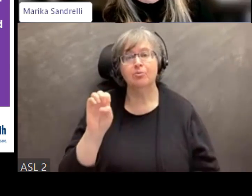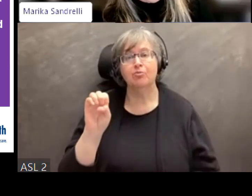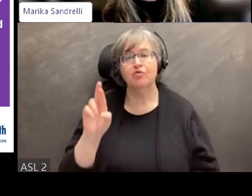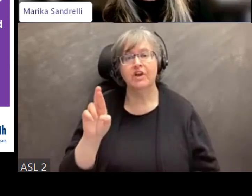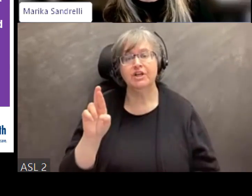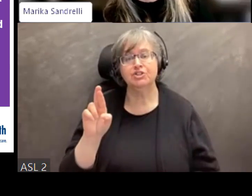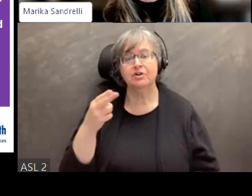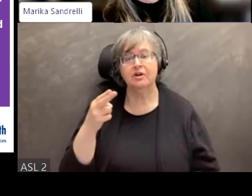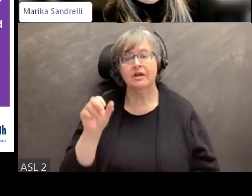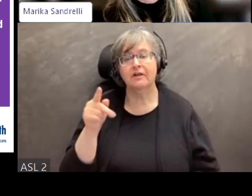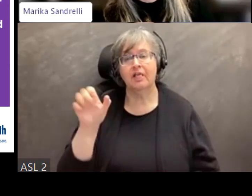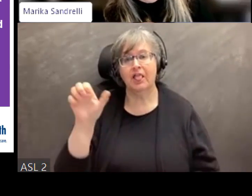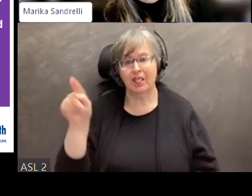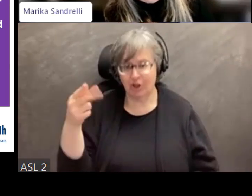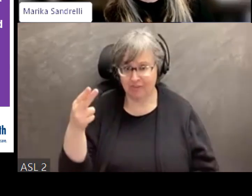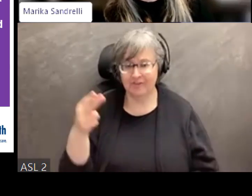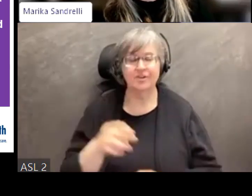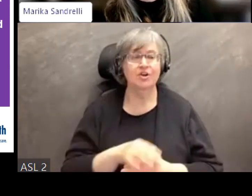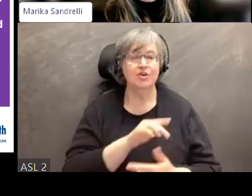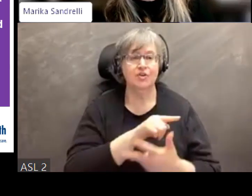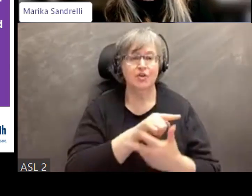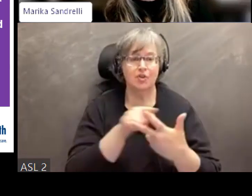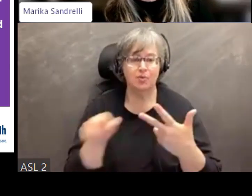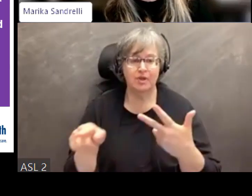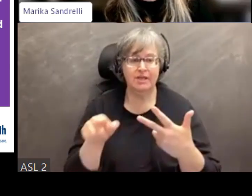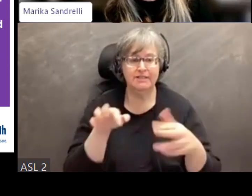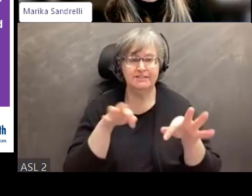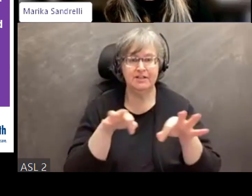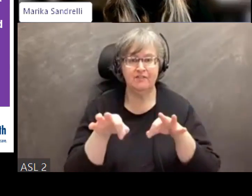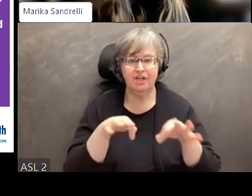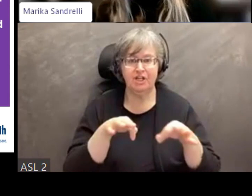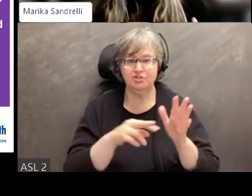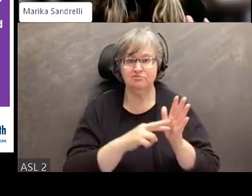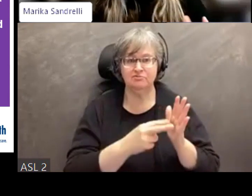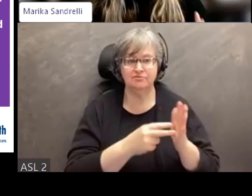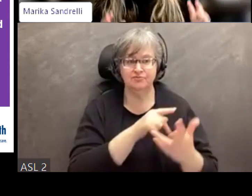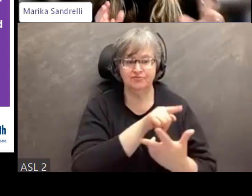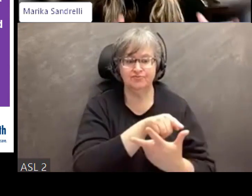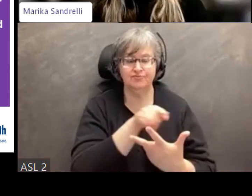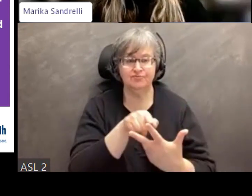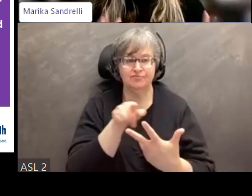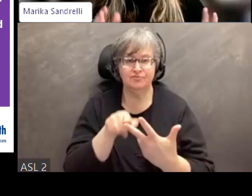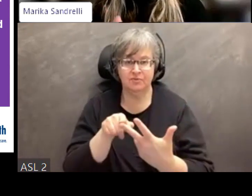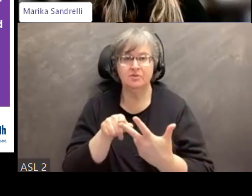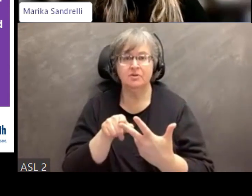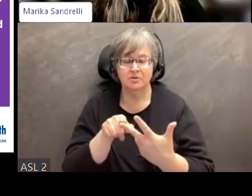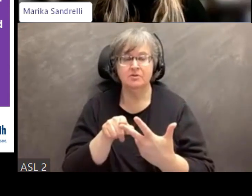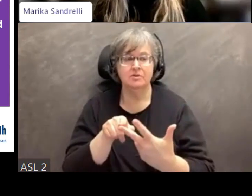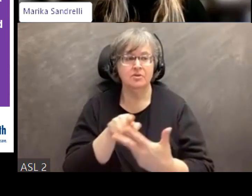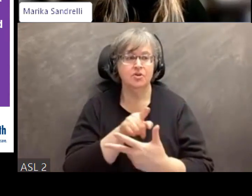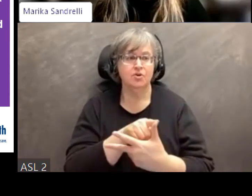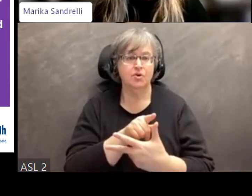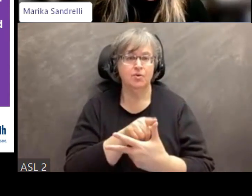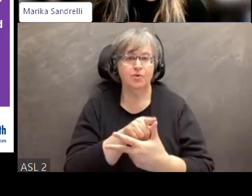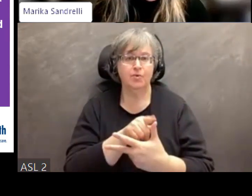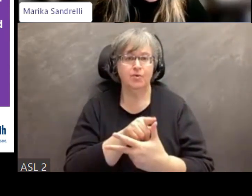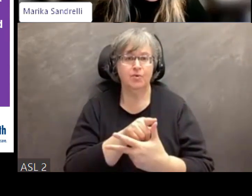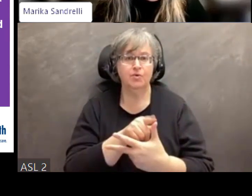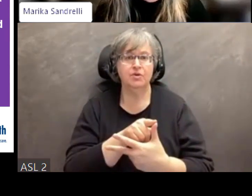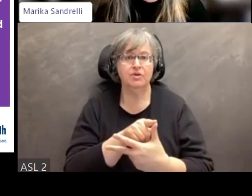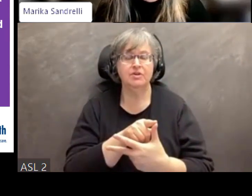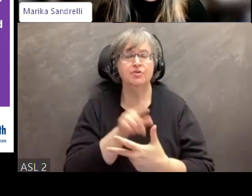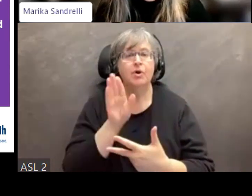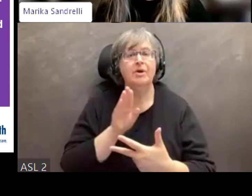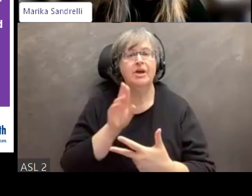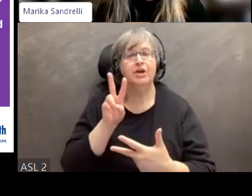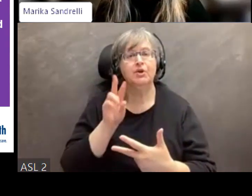Health, these three definitions are really contributed to the program. So the